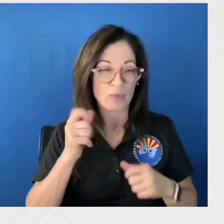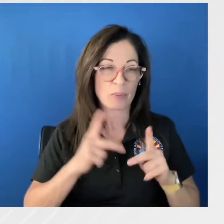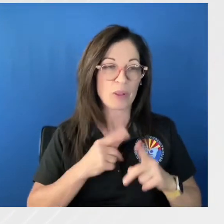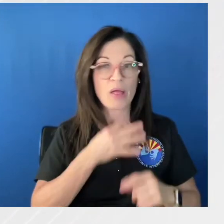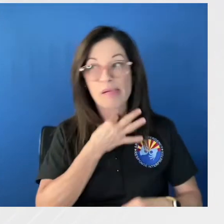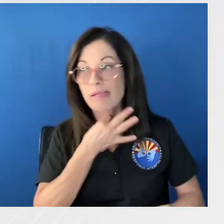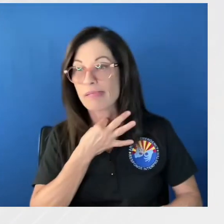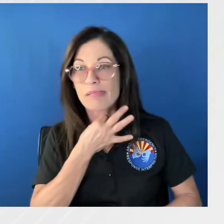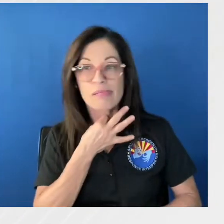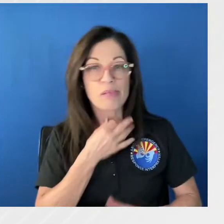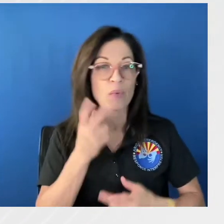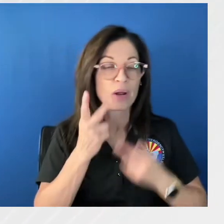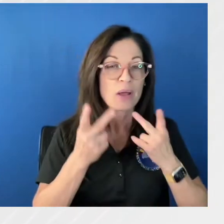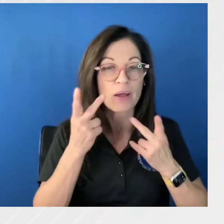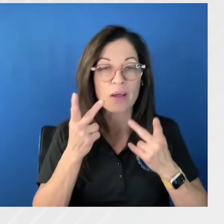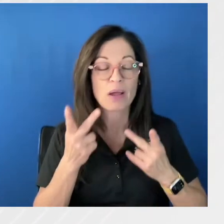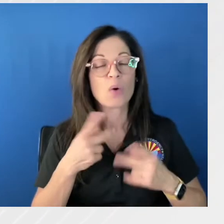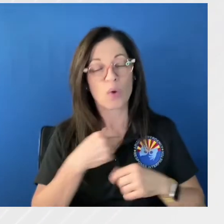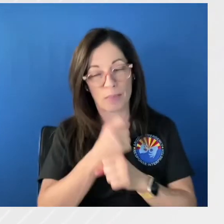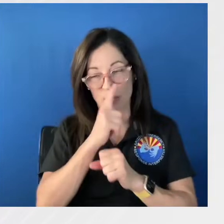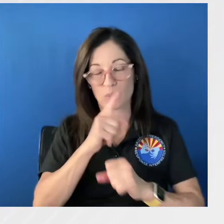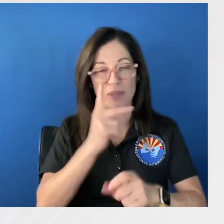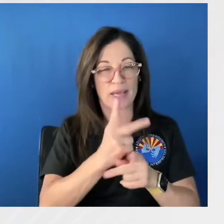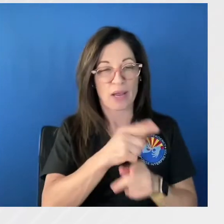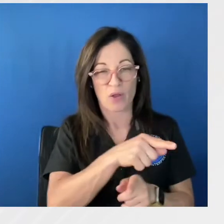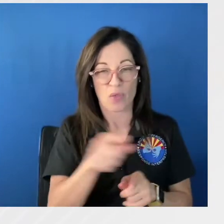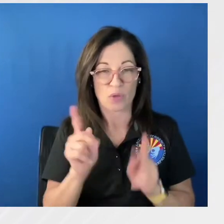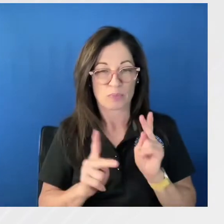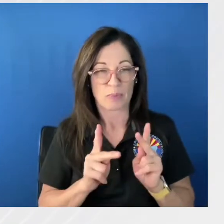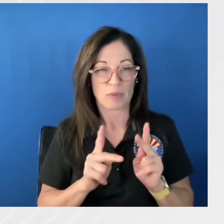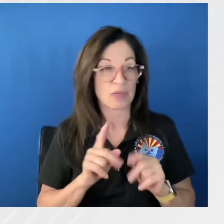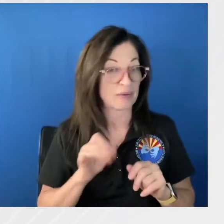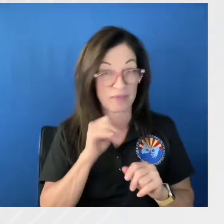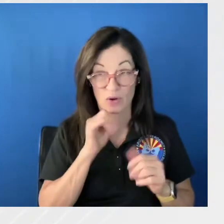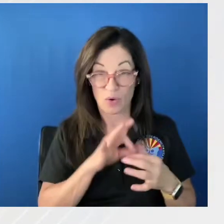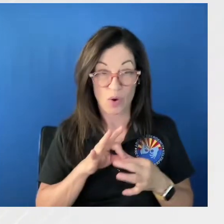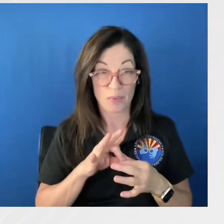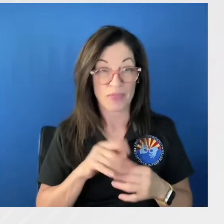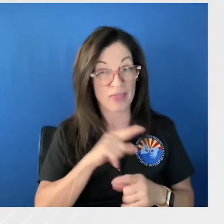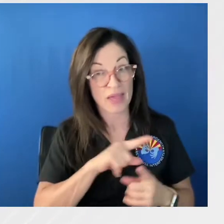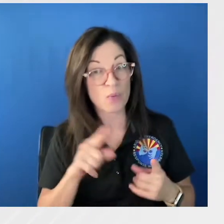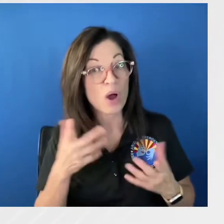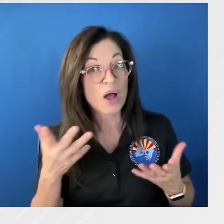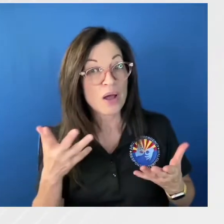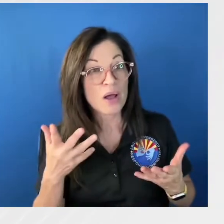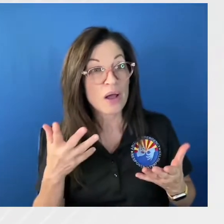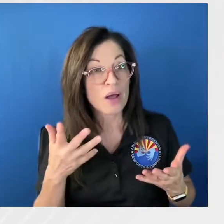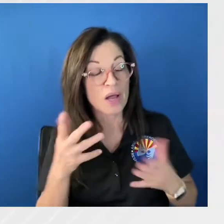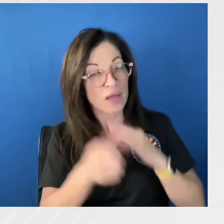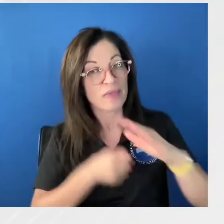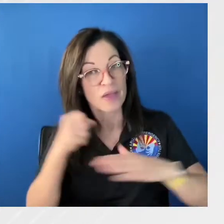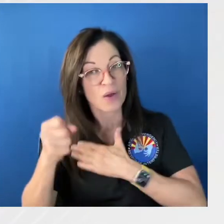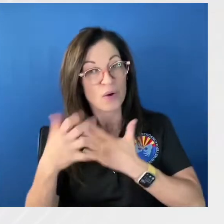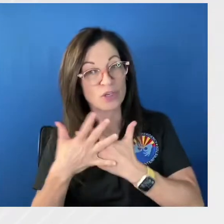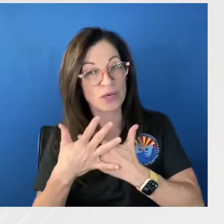sure that, again, we deal with those people, and when they don't cooperate, they... Thank you very